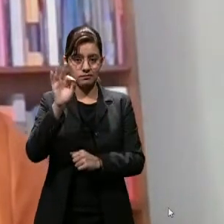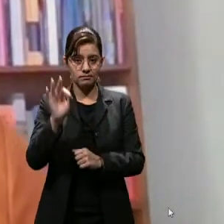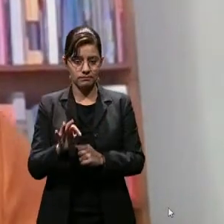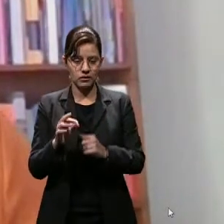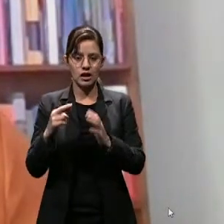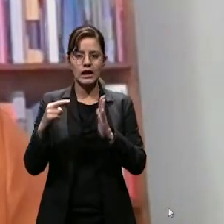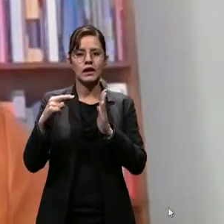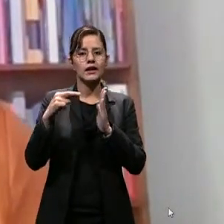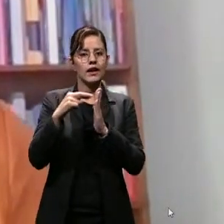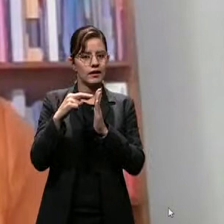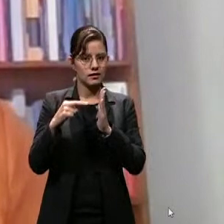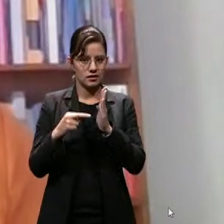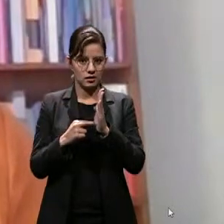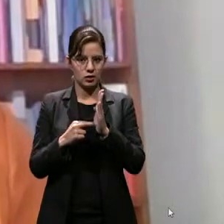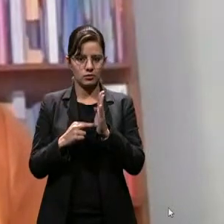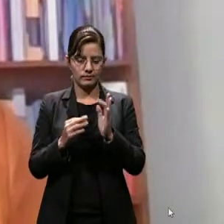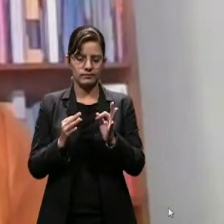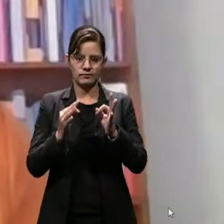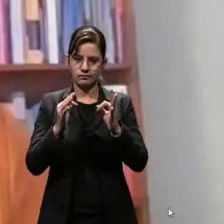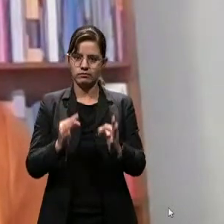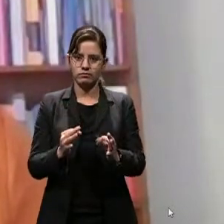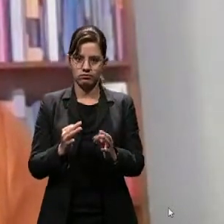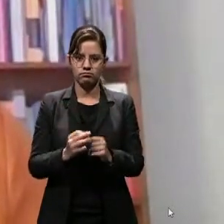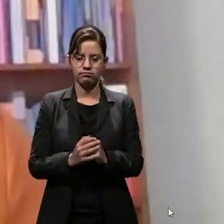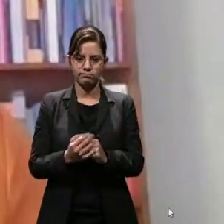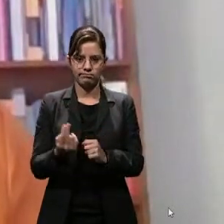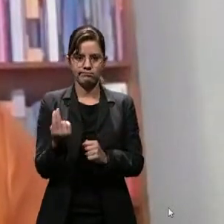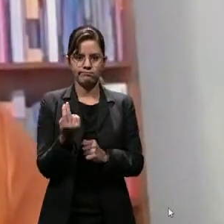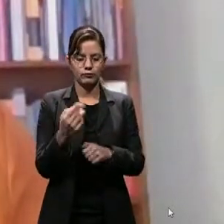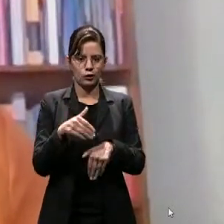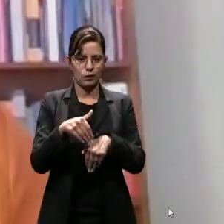as like a formal requirement.